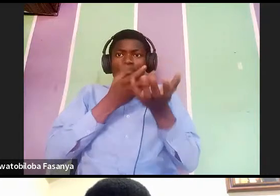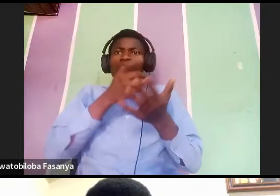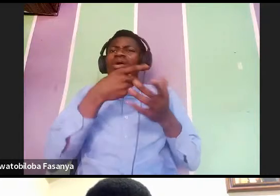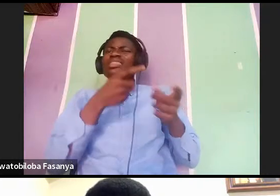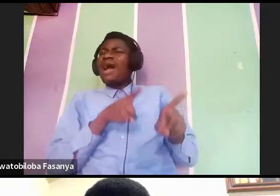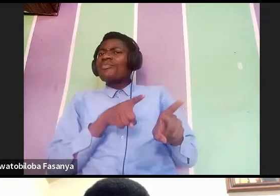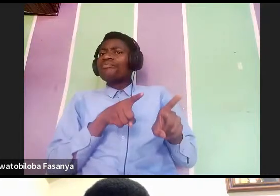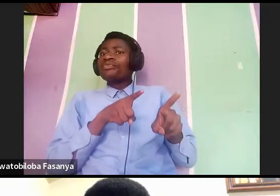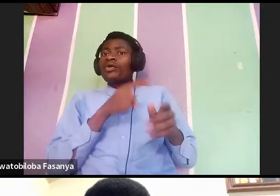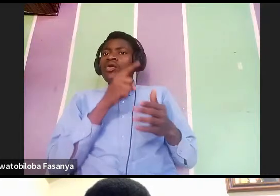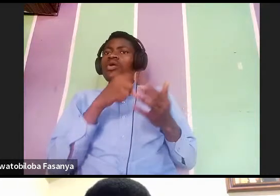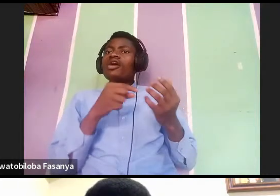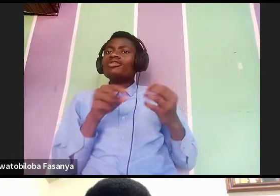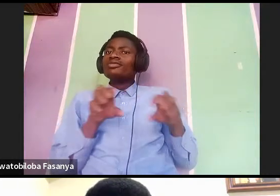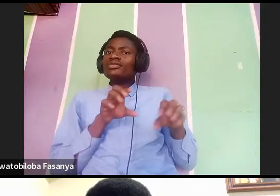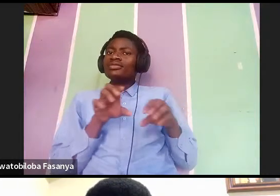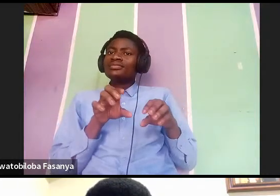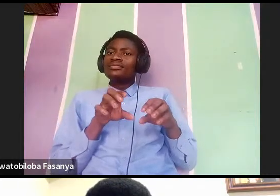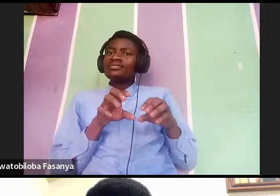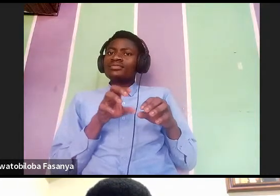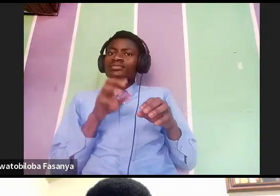sometimes